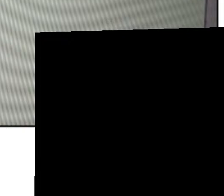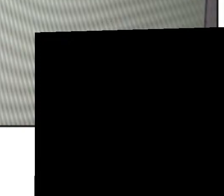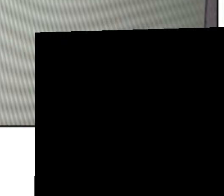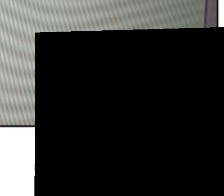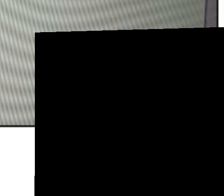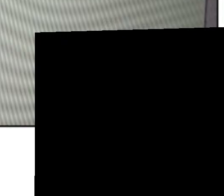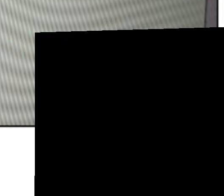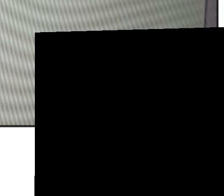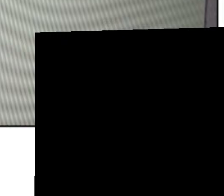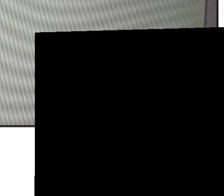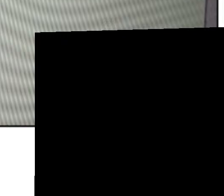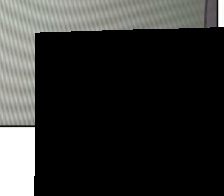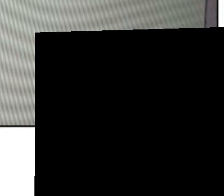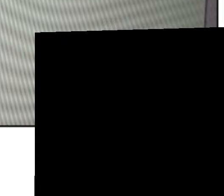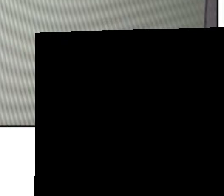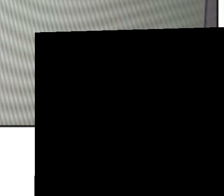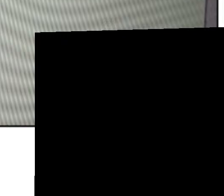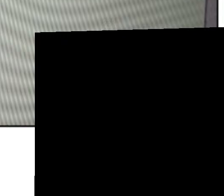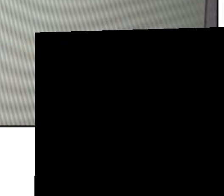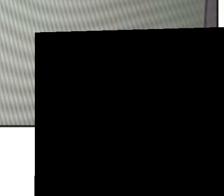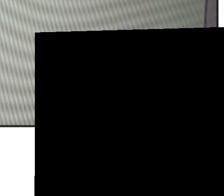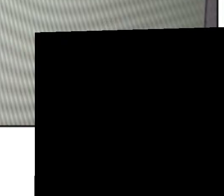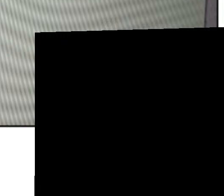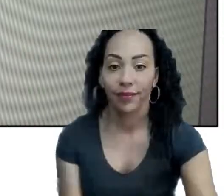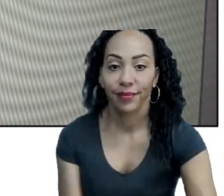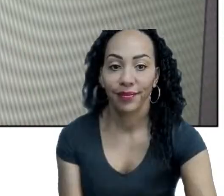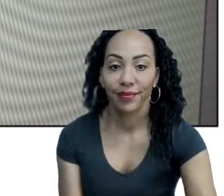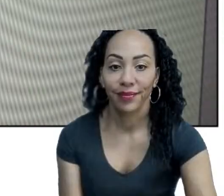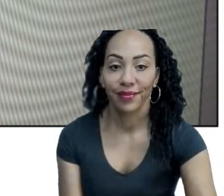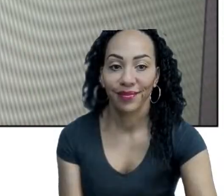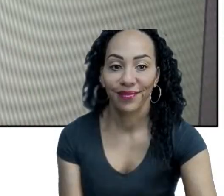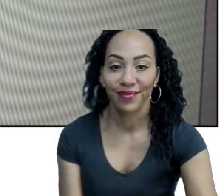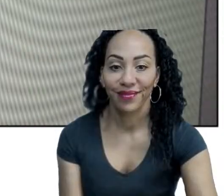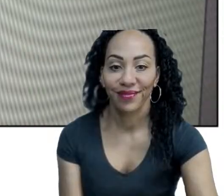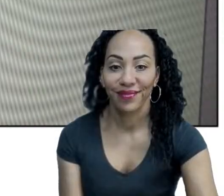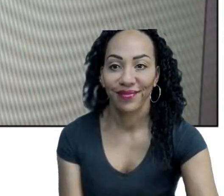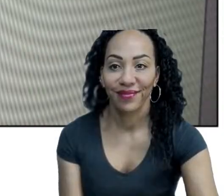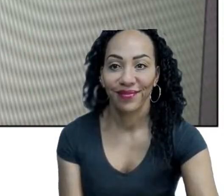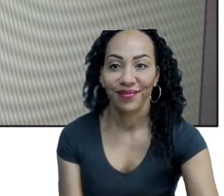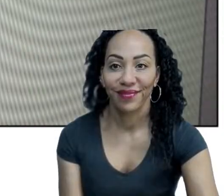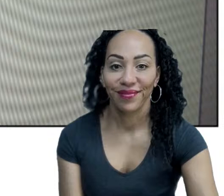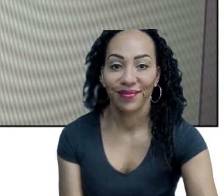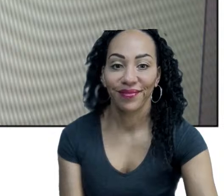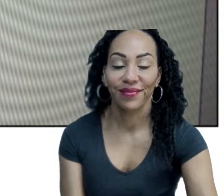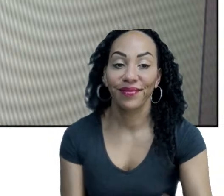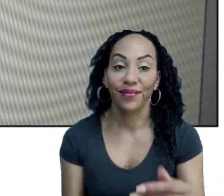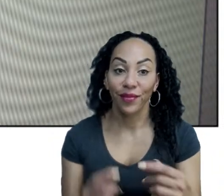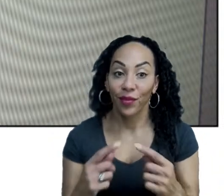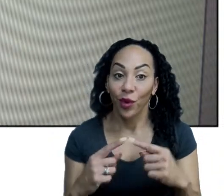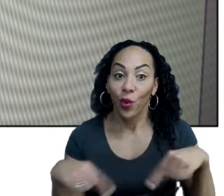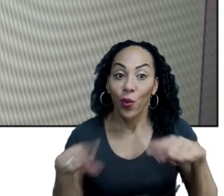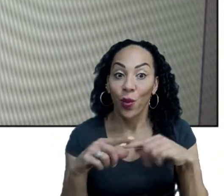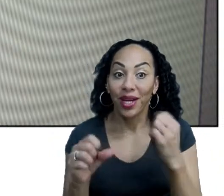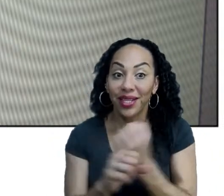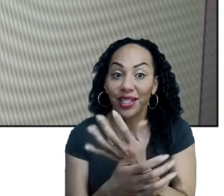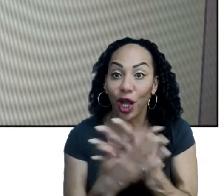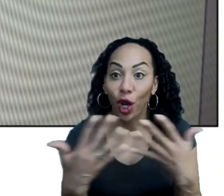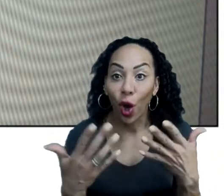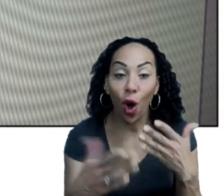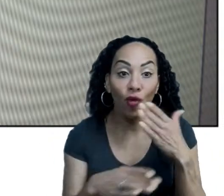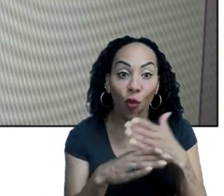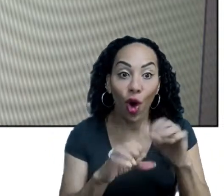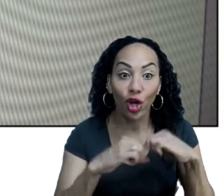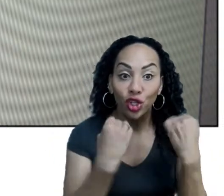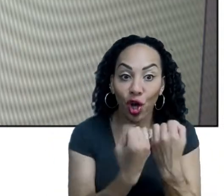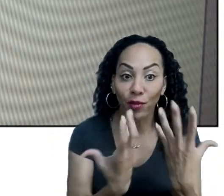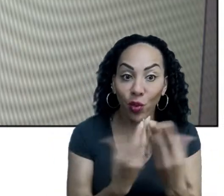can do a chicken dance, though. So, so we did a lot of these kind of little workshops with them, developing